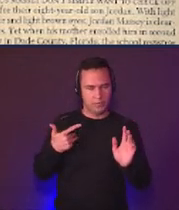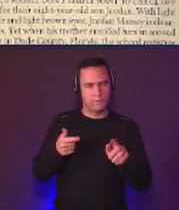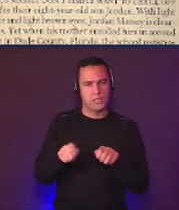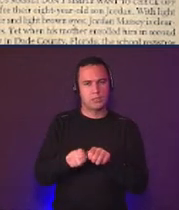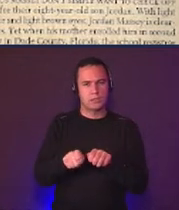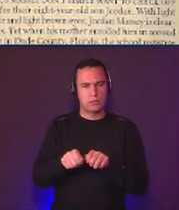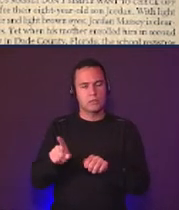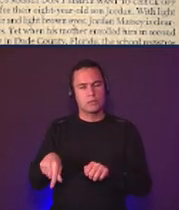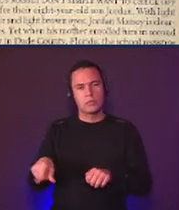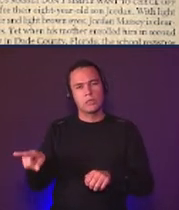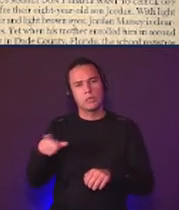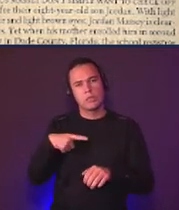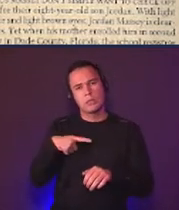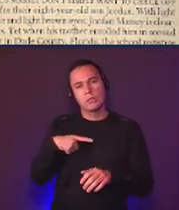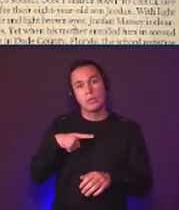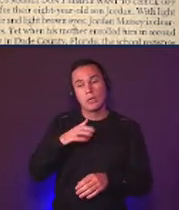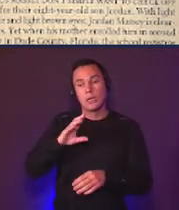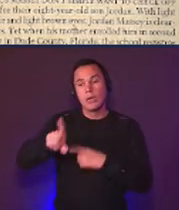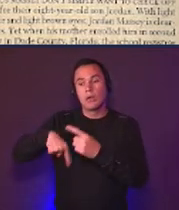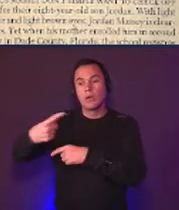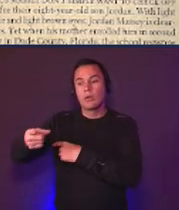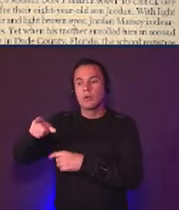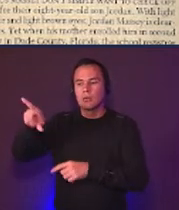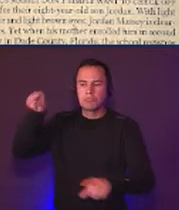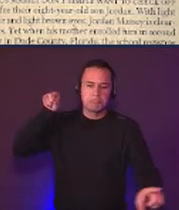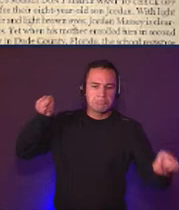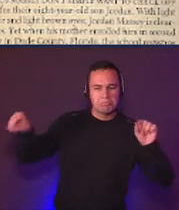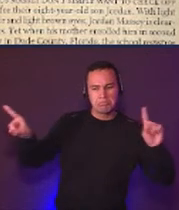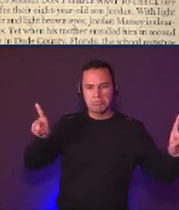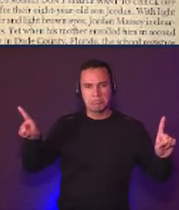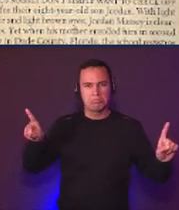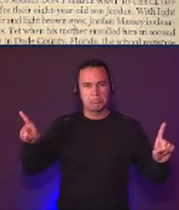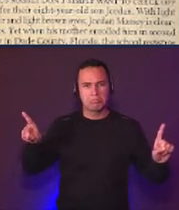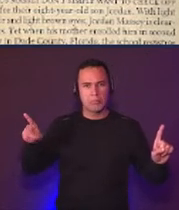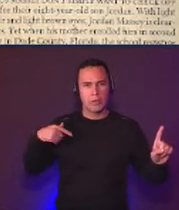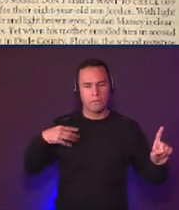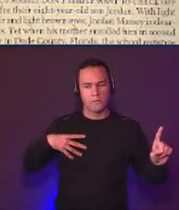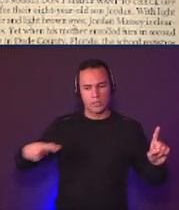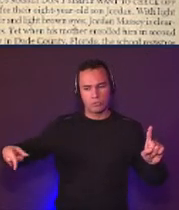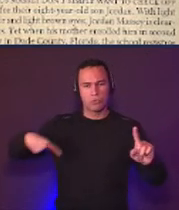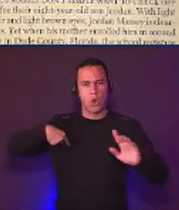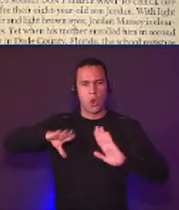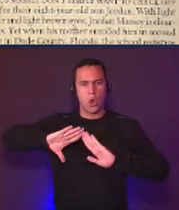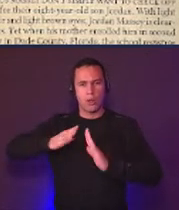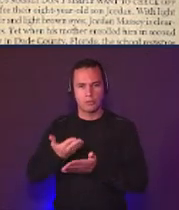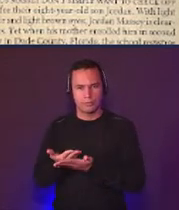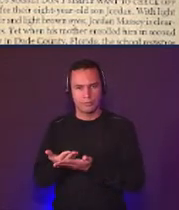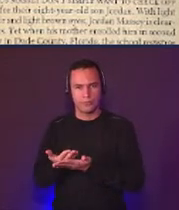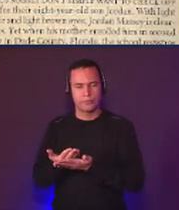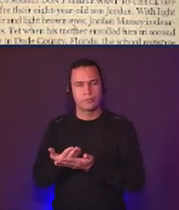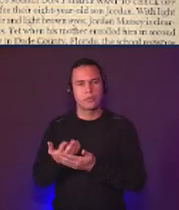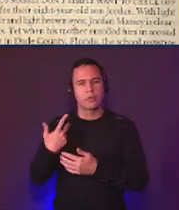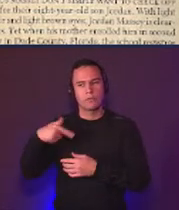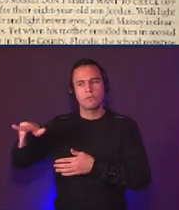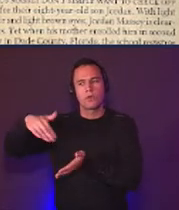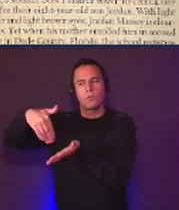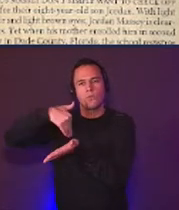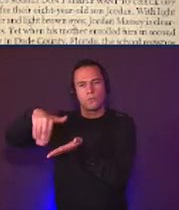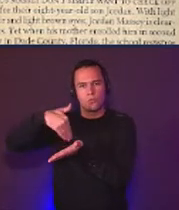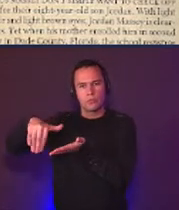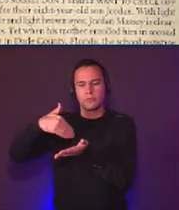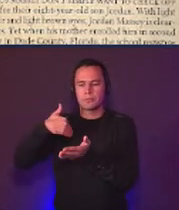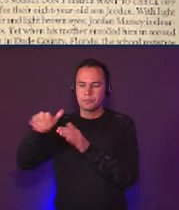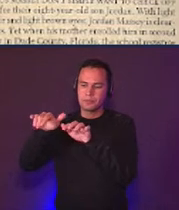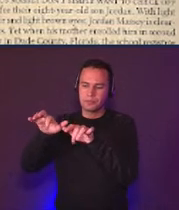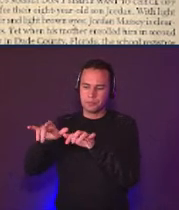when it came time to register our son at school, I went and to the office and filled out the registration form,